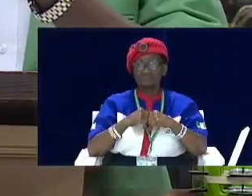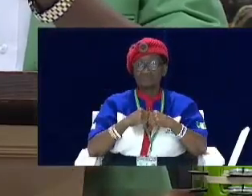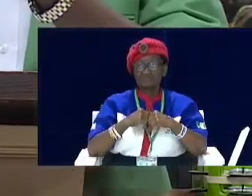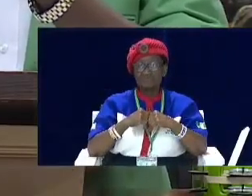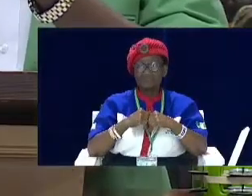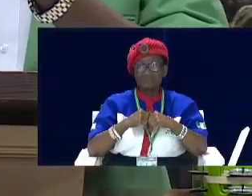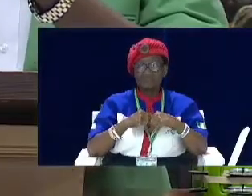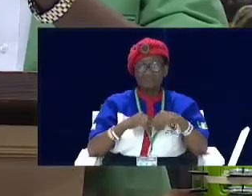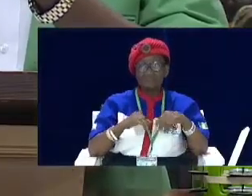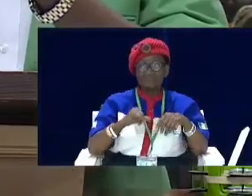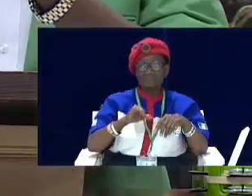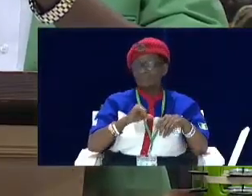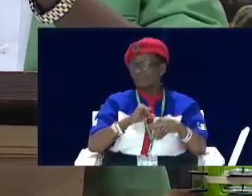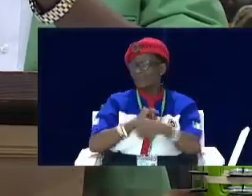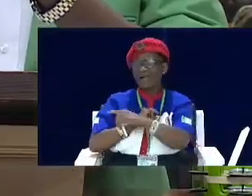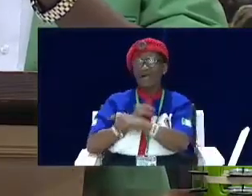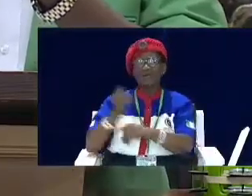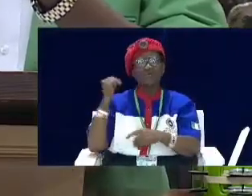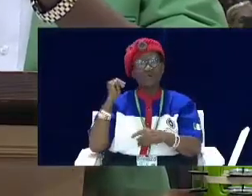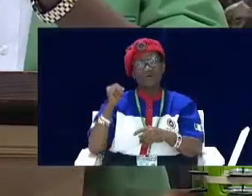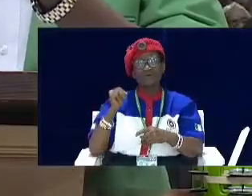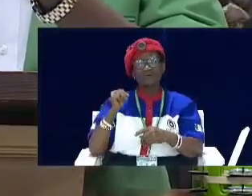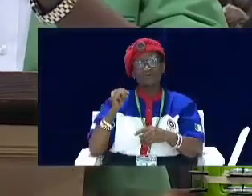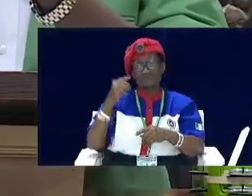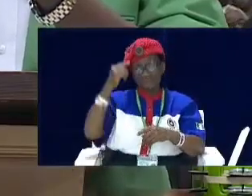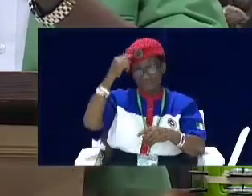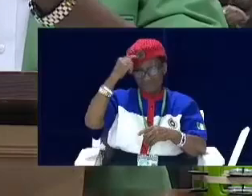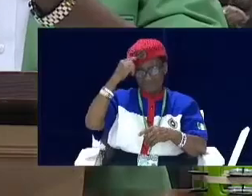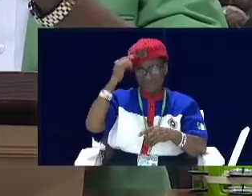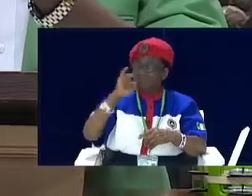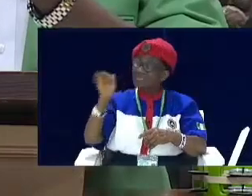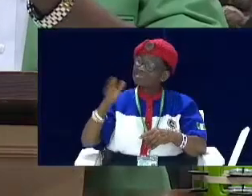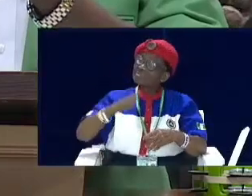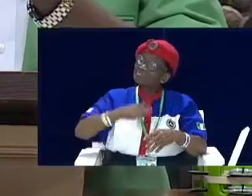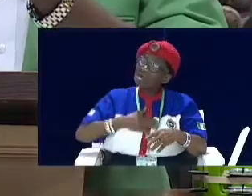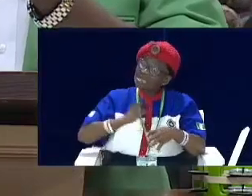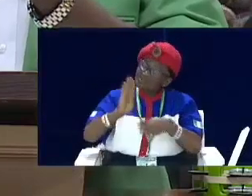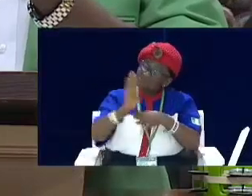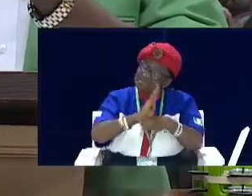was minding my business as a lecturer. When you